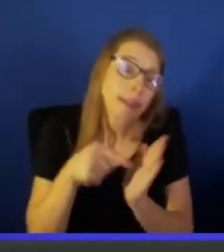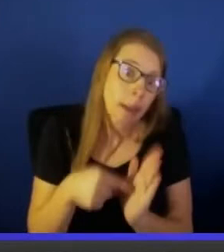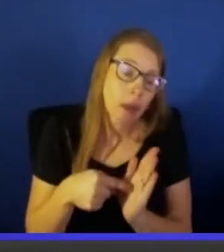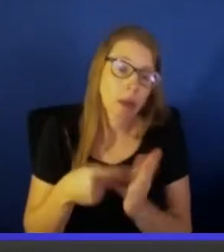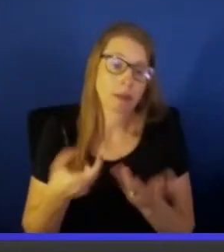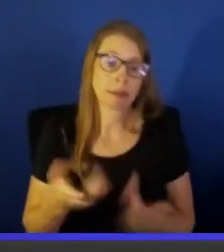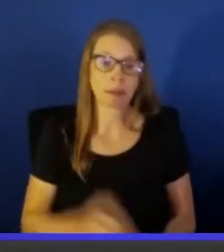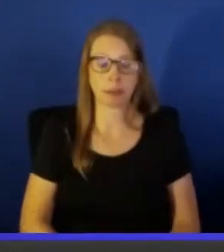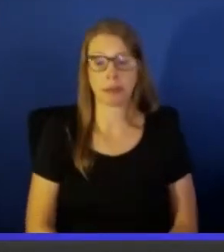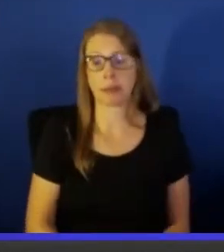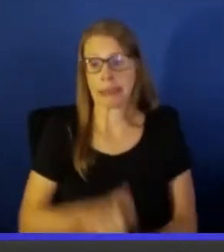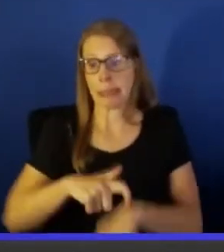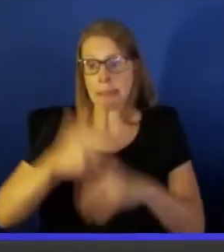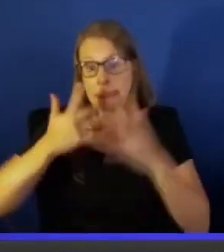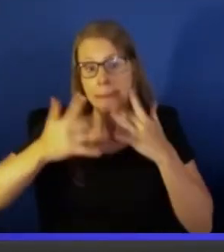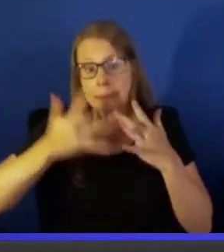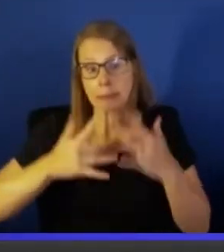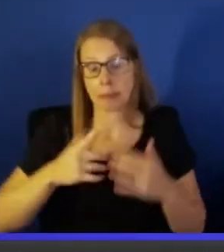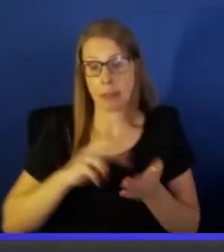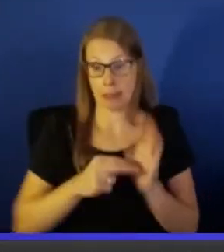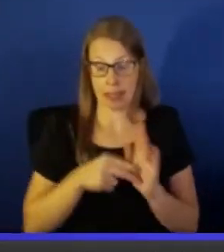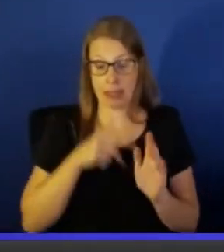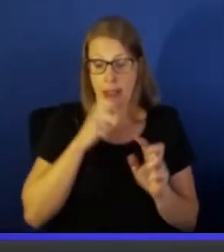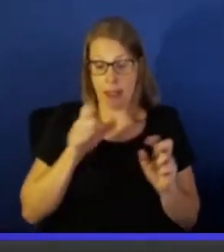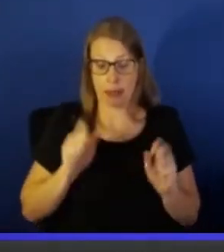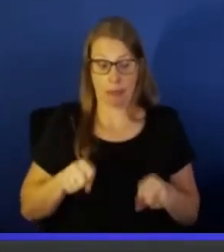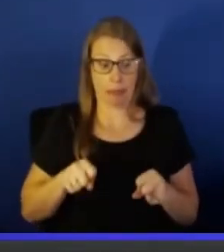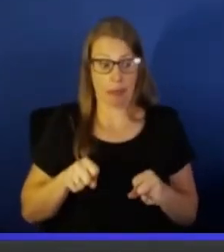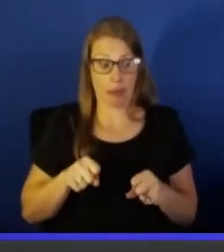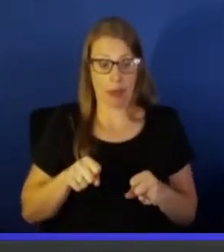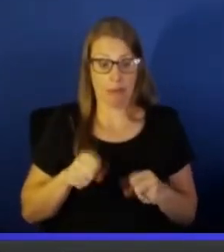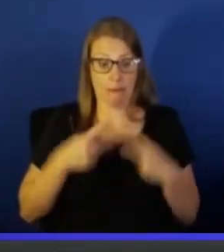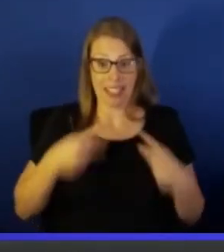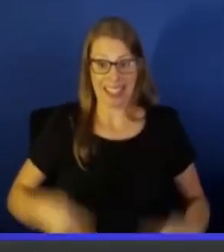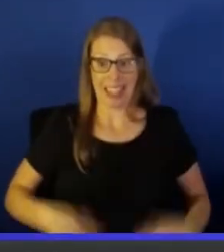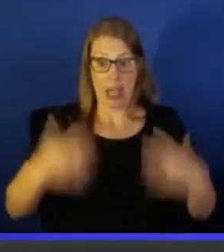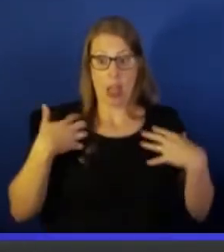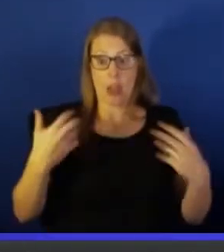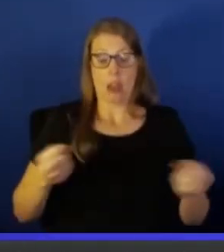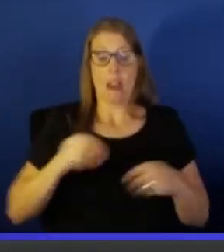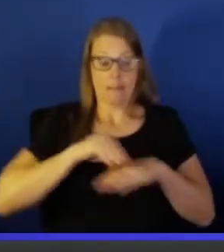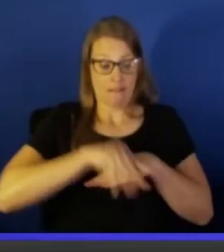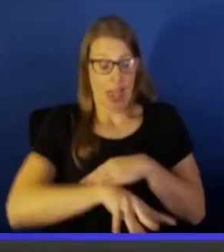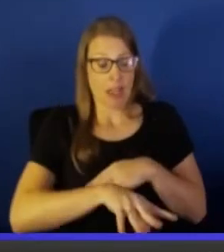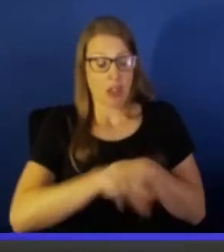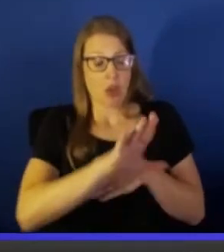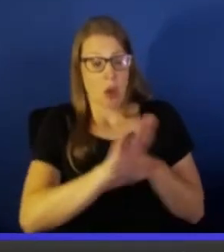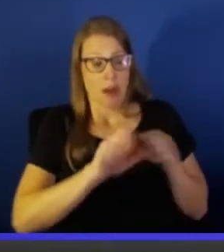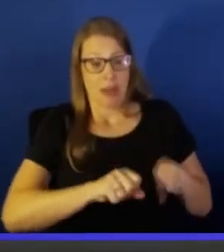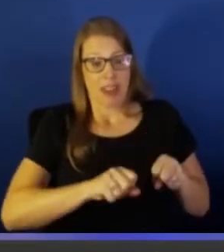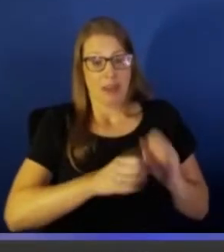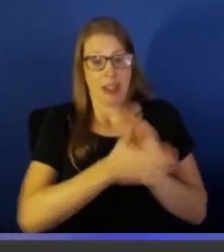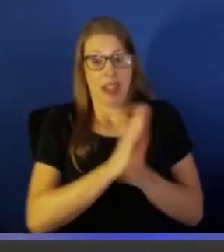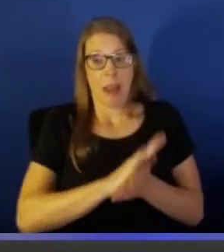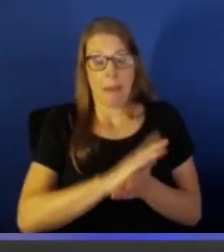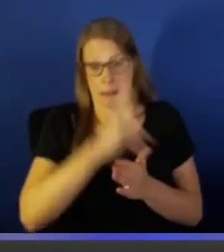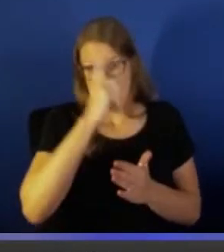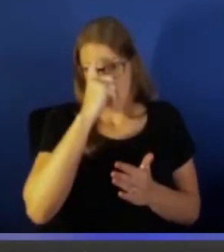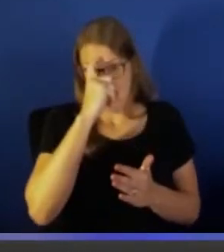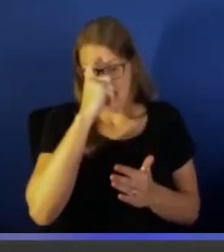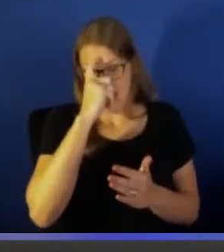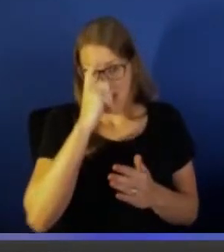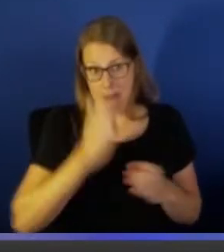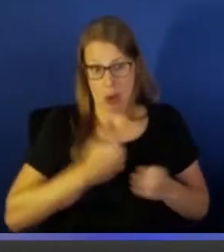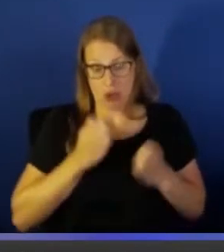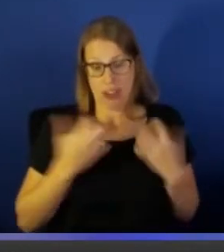the inability to be healthy and physically healthy affects your ability to be mentally or emotionally healthy as well. I've got a couple